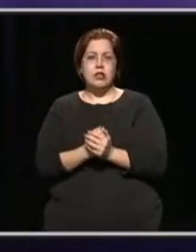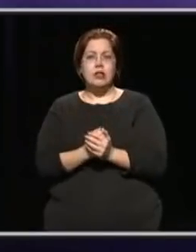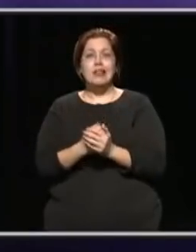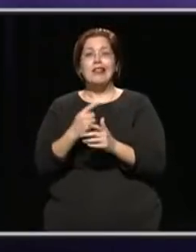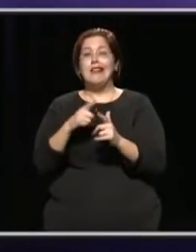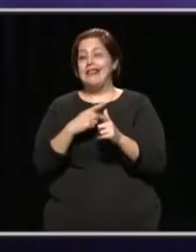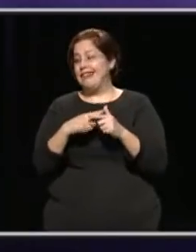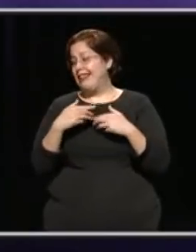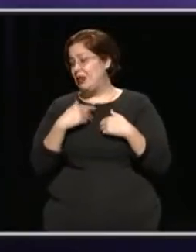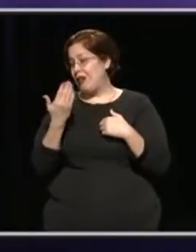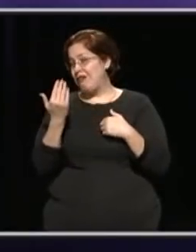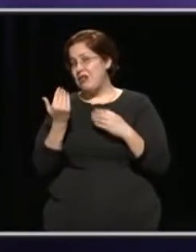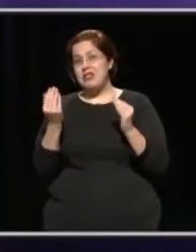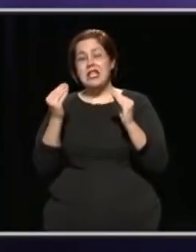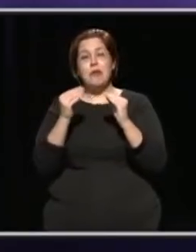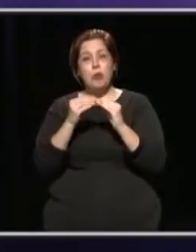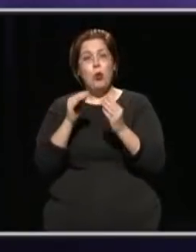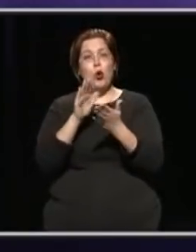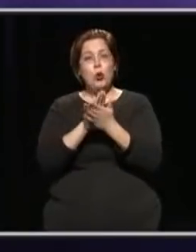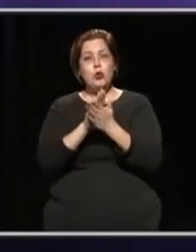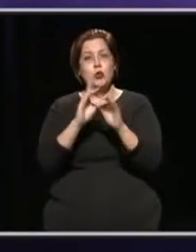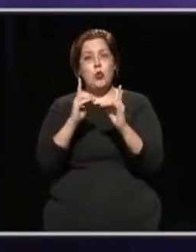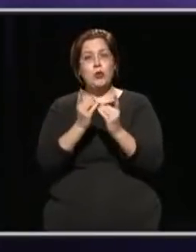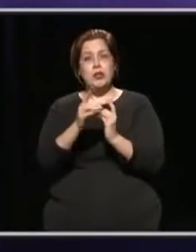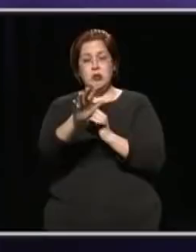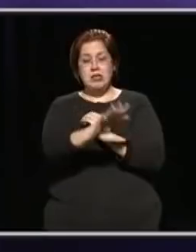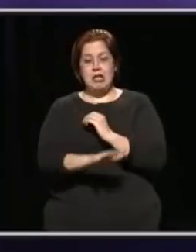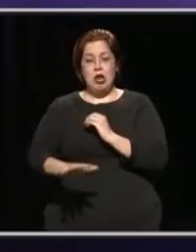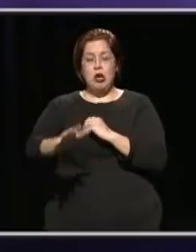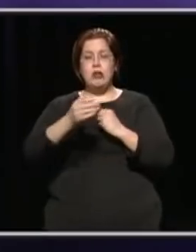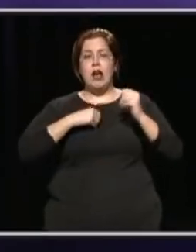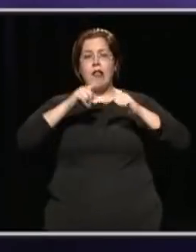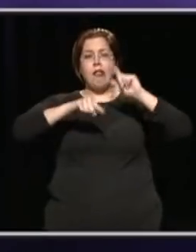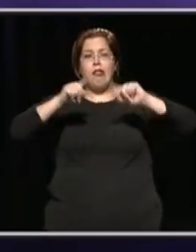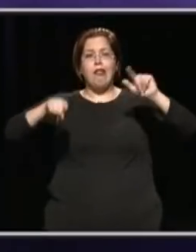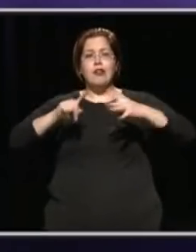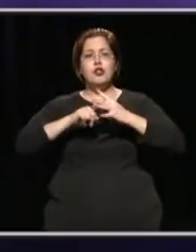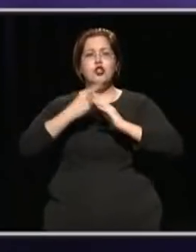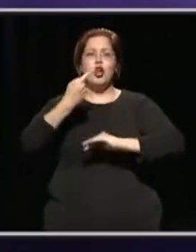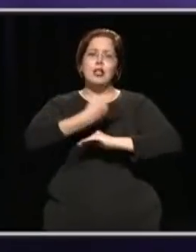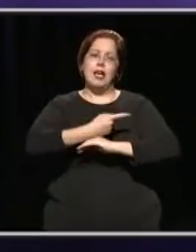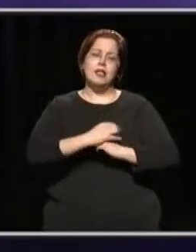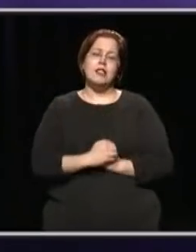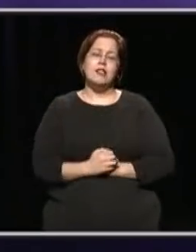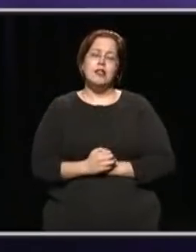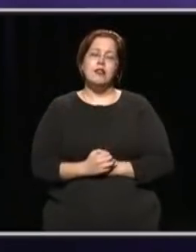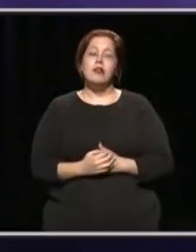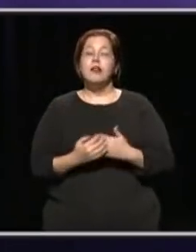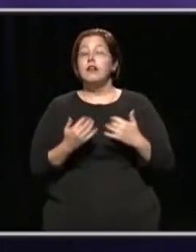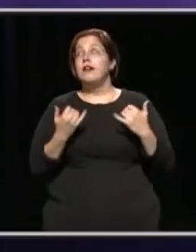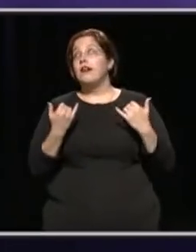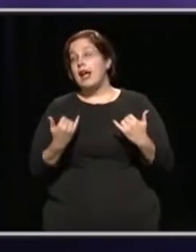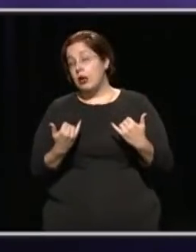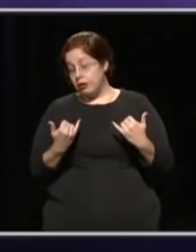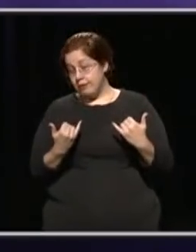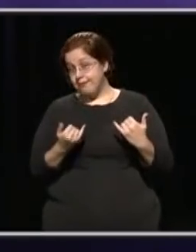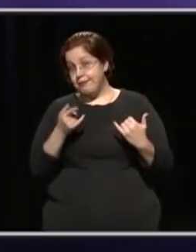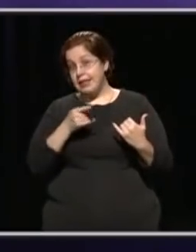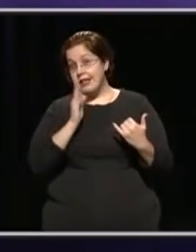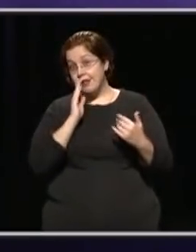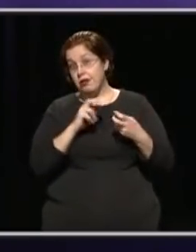another 15 school districts in our area that may have different starting times. Now, this is going to be a